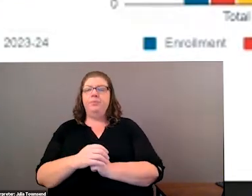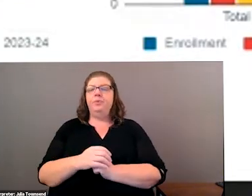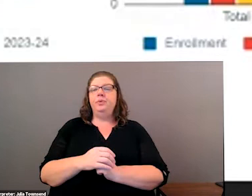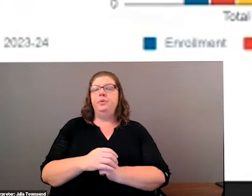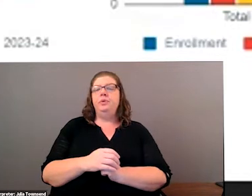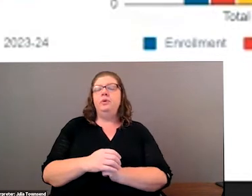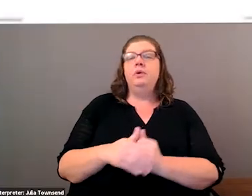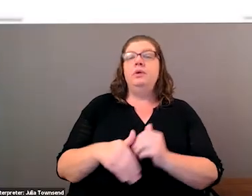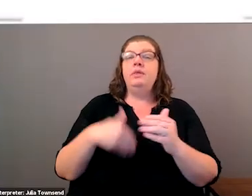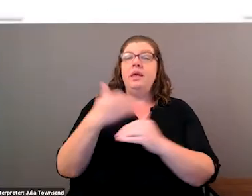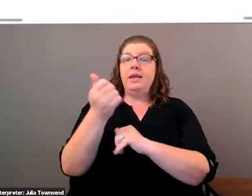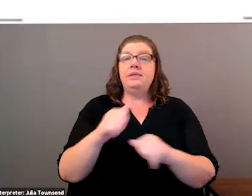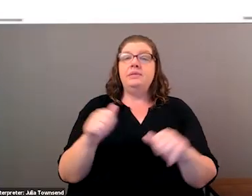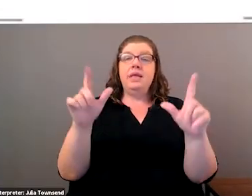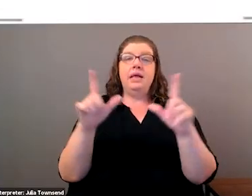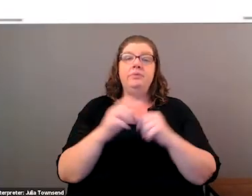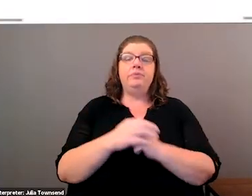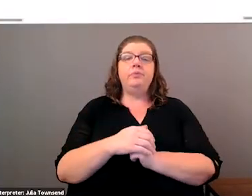slide, Brian.